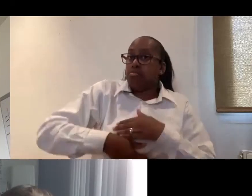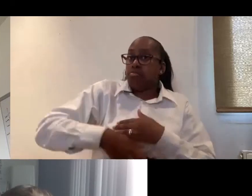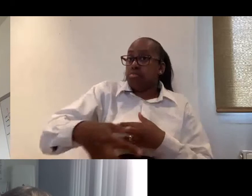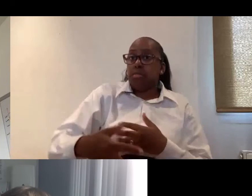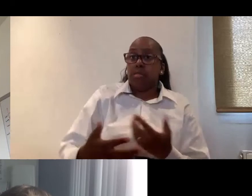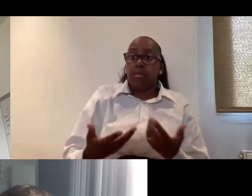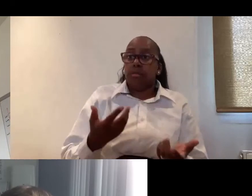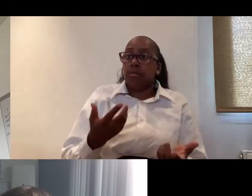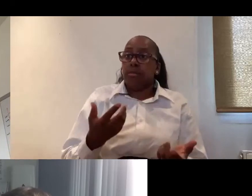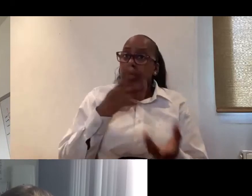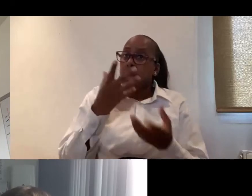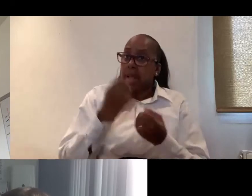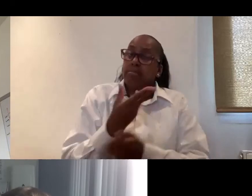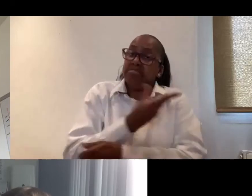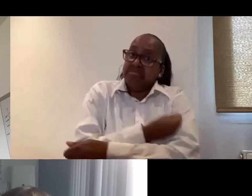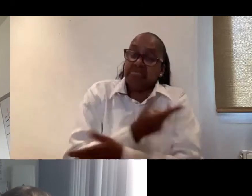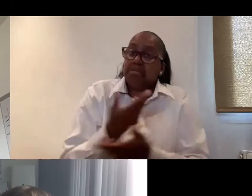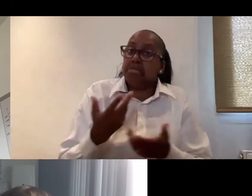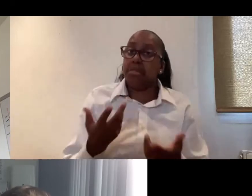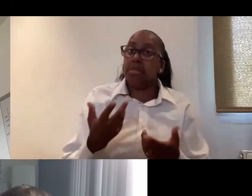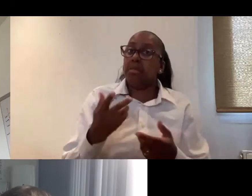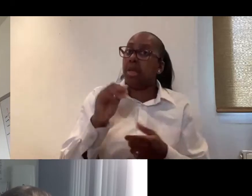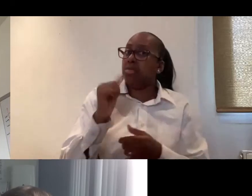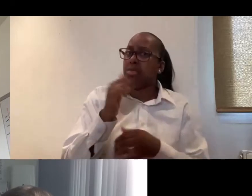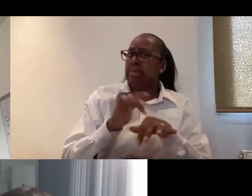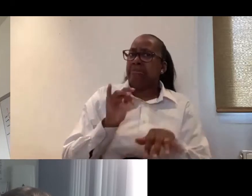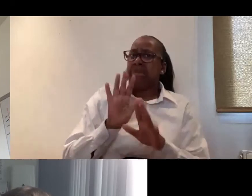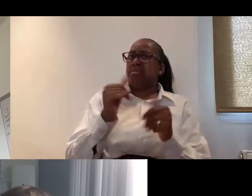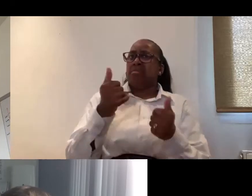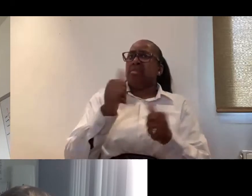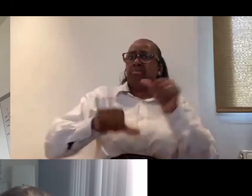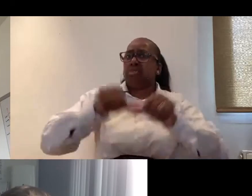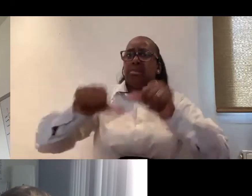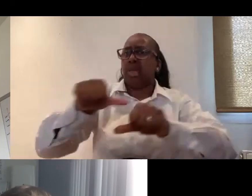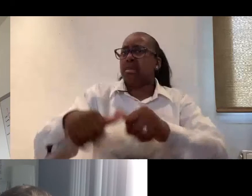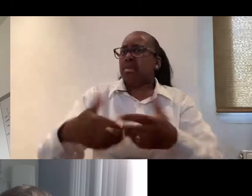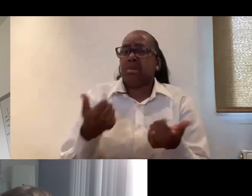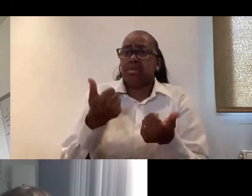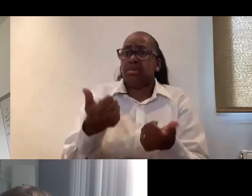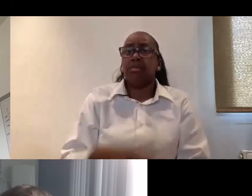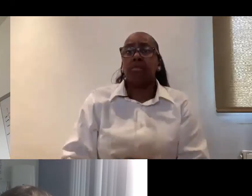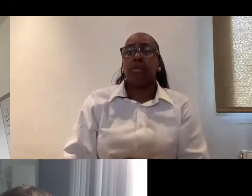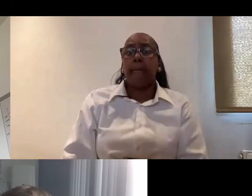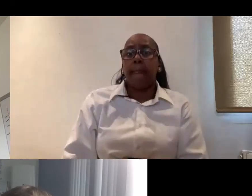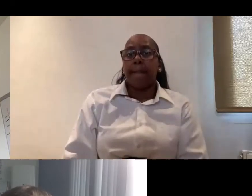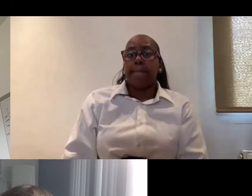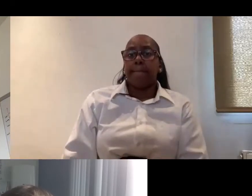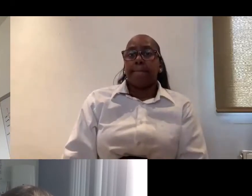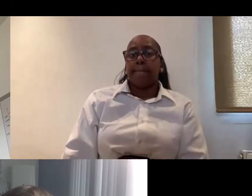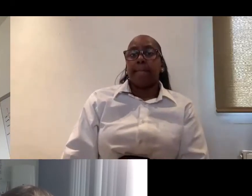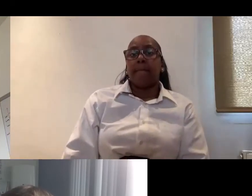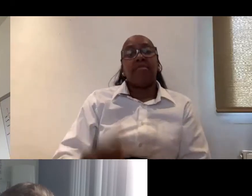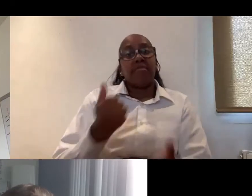you ought to be able to have the vaccine, and it shouldn't affect that process in any way at all.